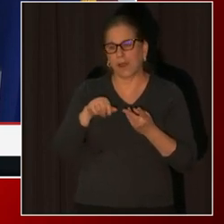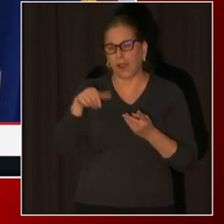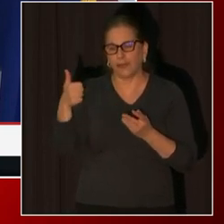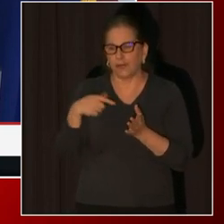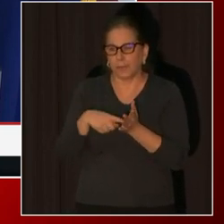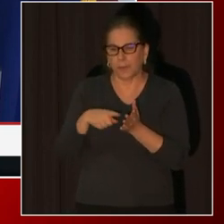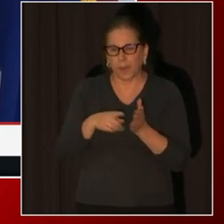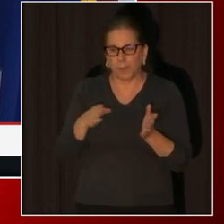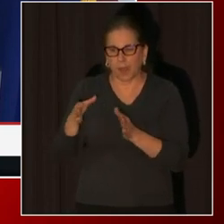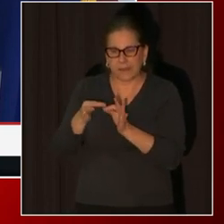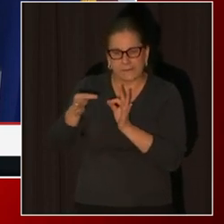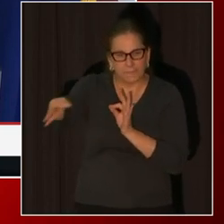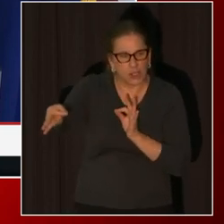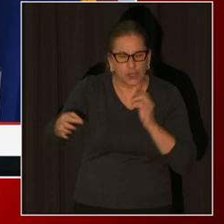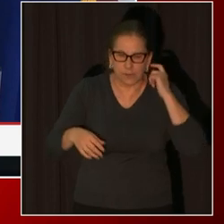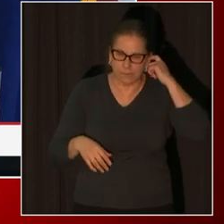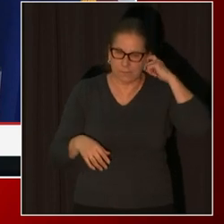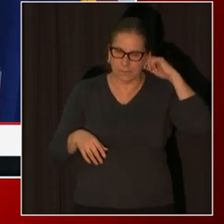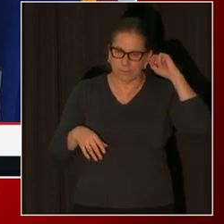on foreclosures,